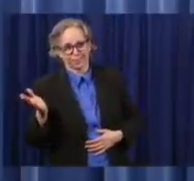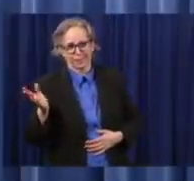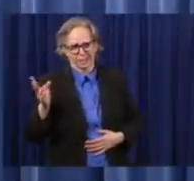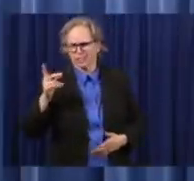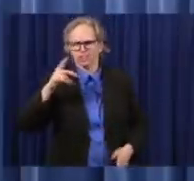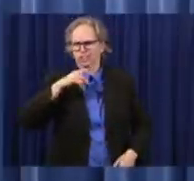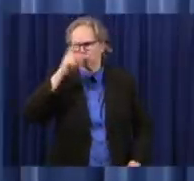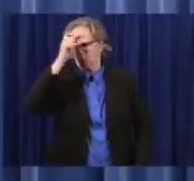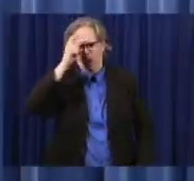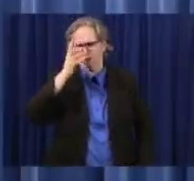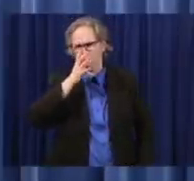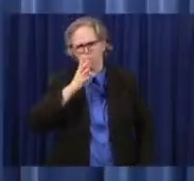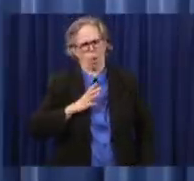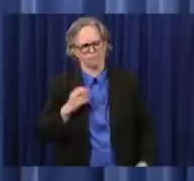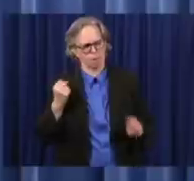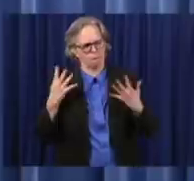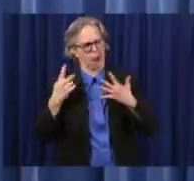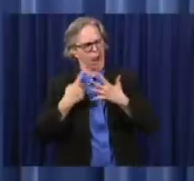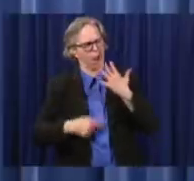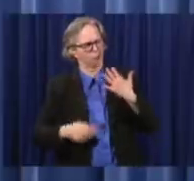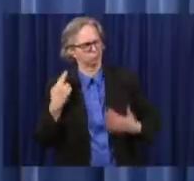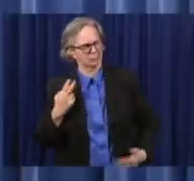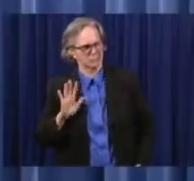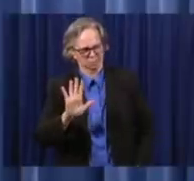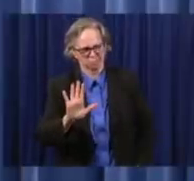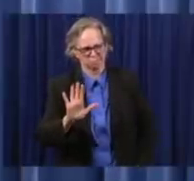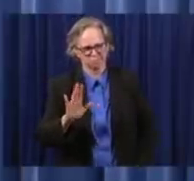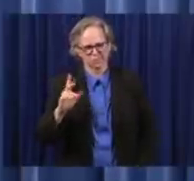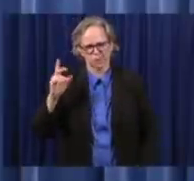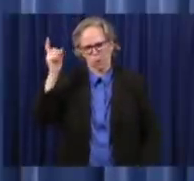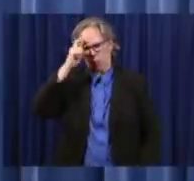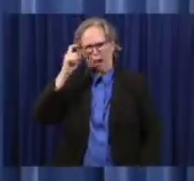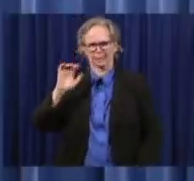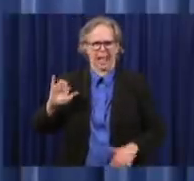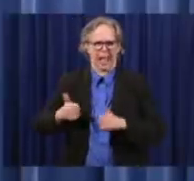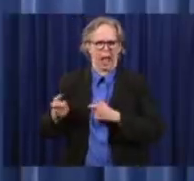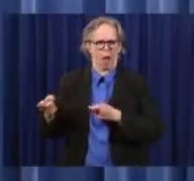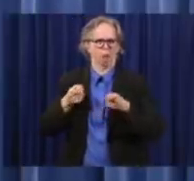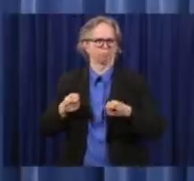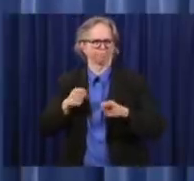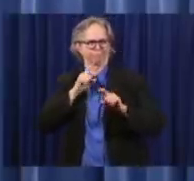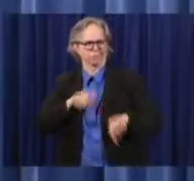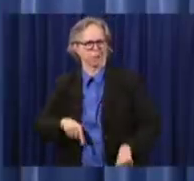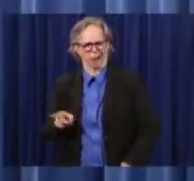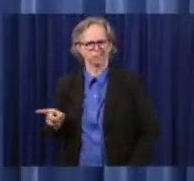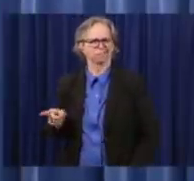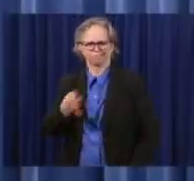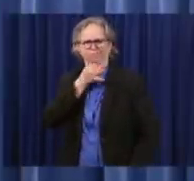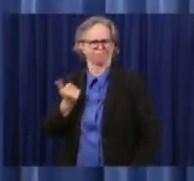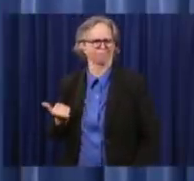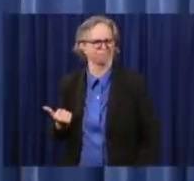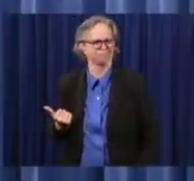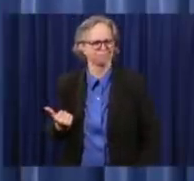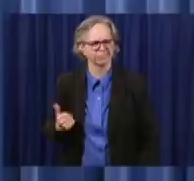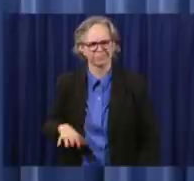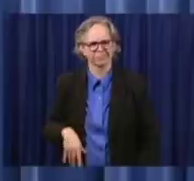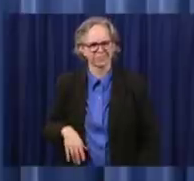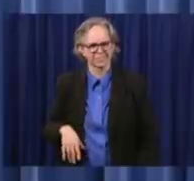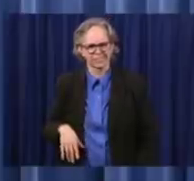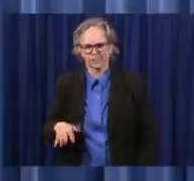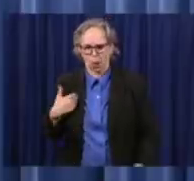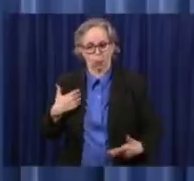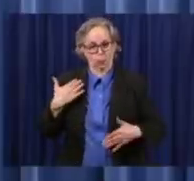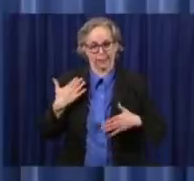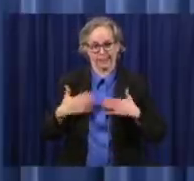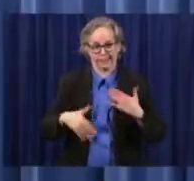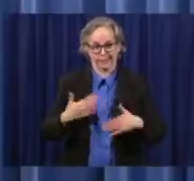of things, and she's very wise about that. And you know, as we were moving forward, and people would say, "Hey,